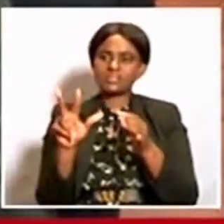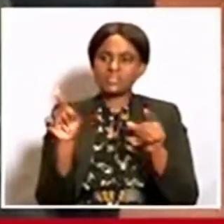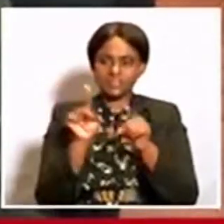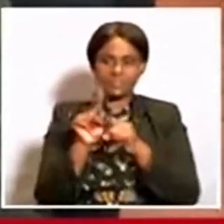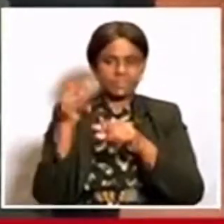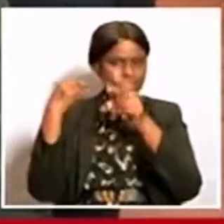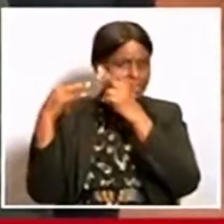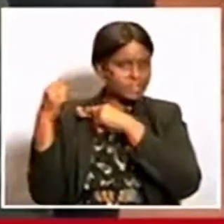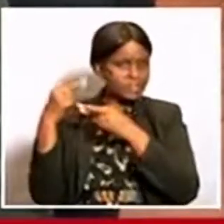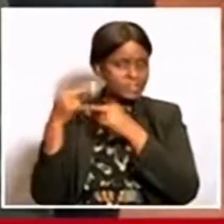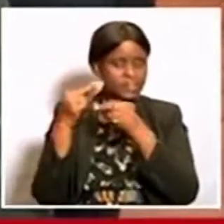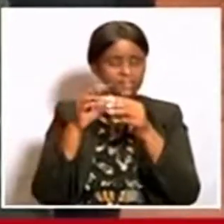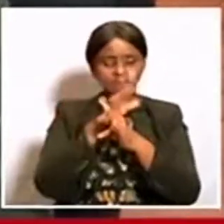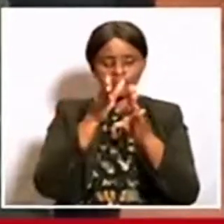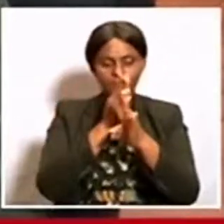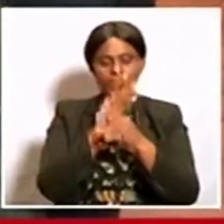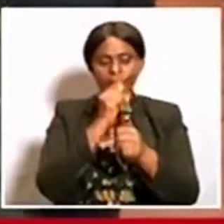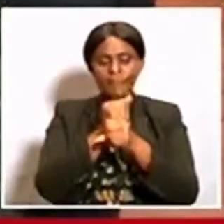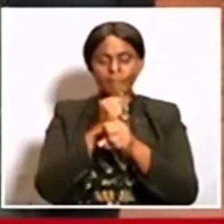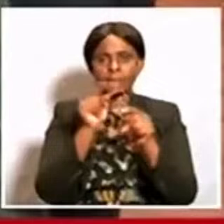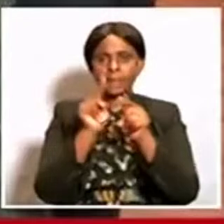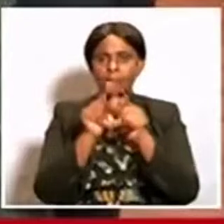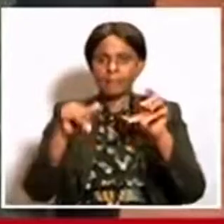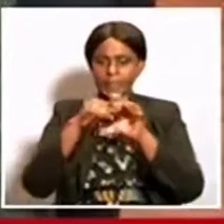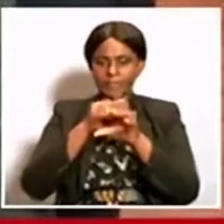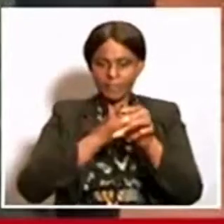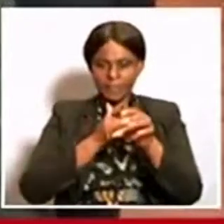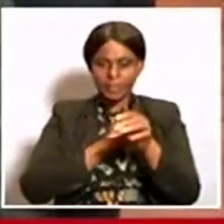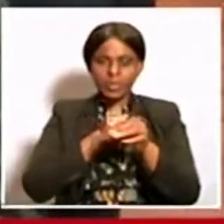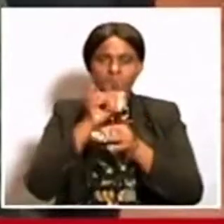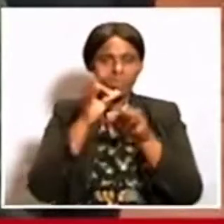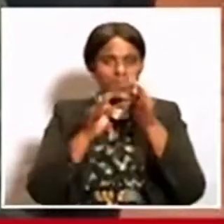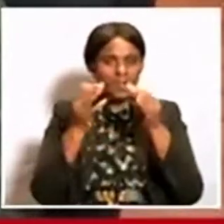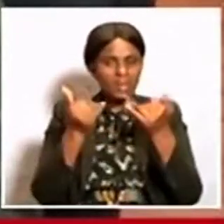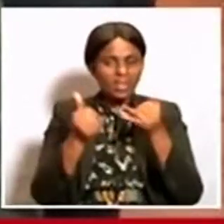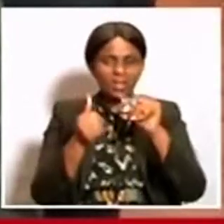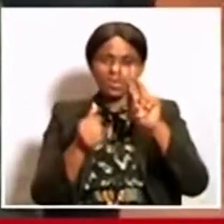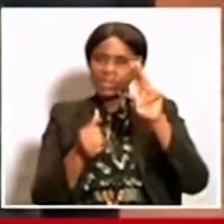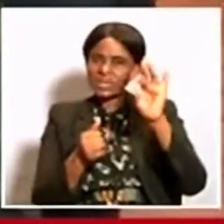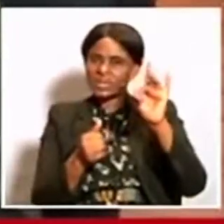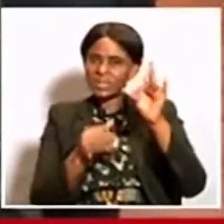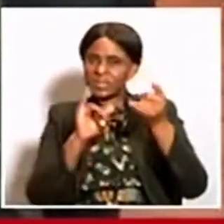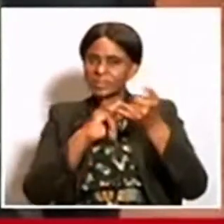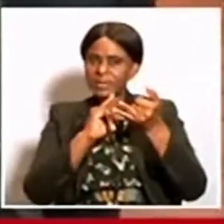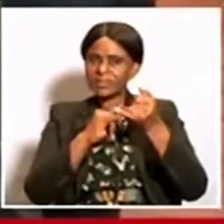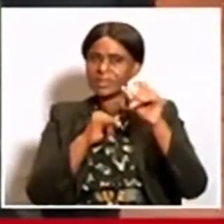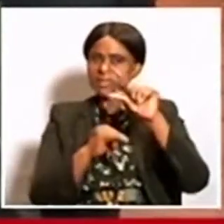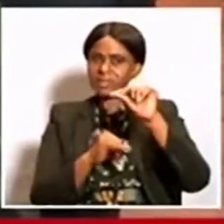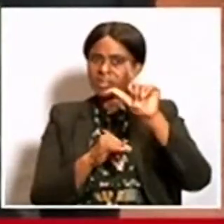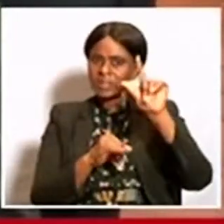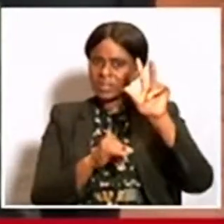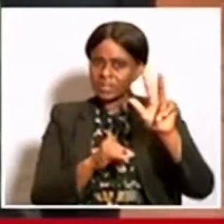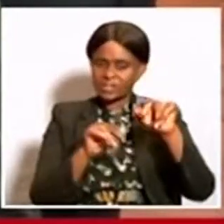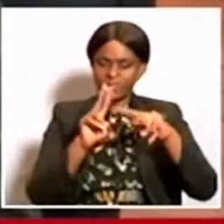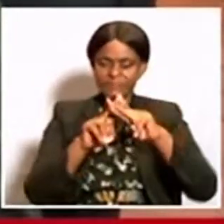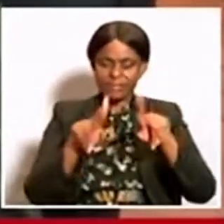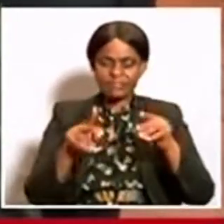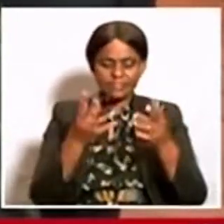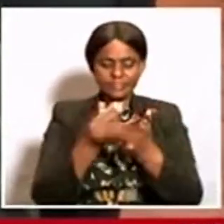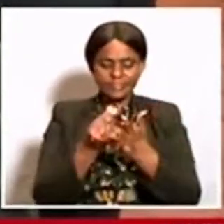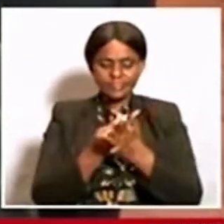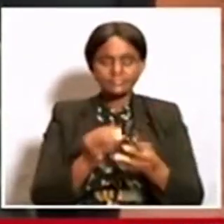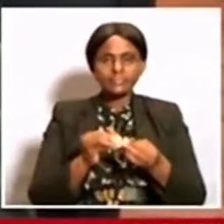revised scope included, I will not go to the scope, as at 28th September 2023, Chair, amounts